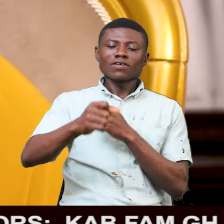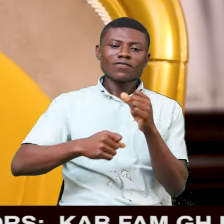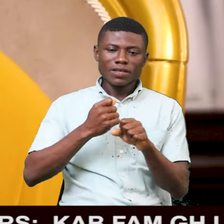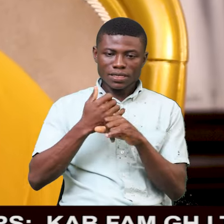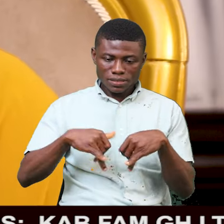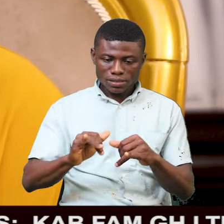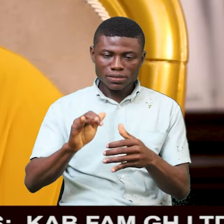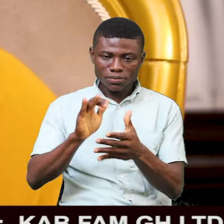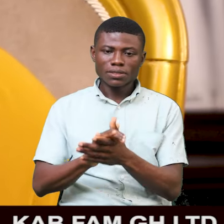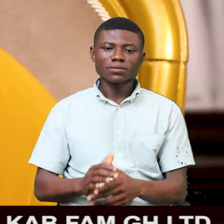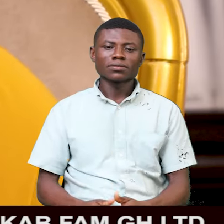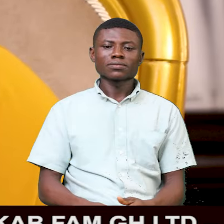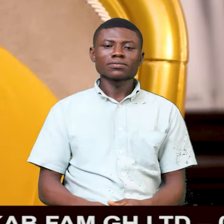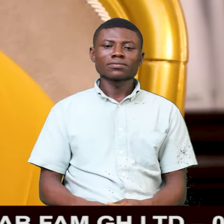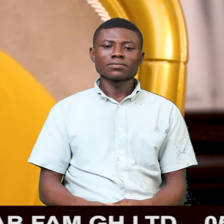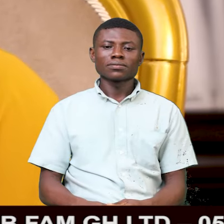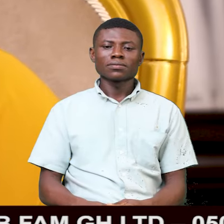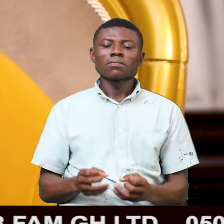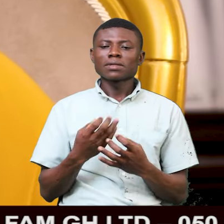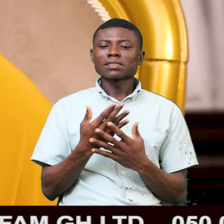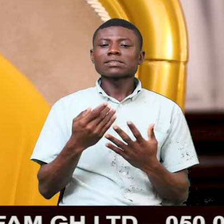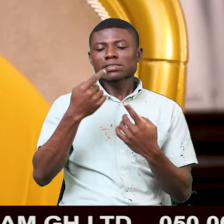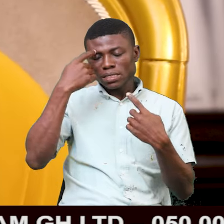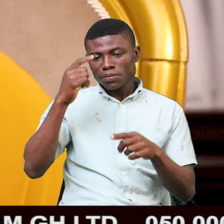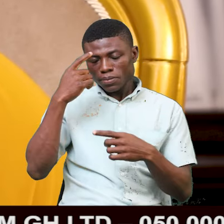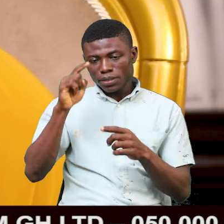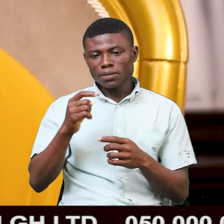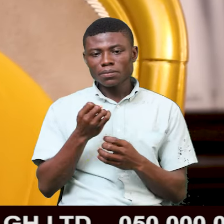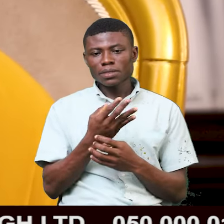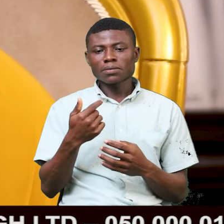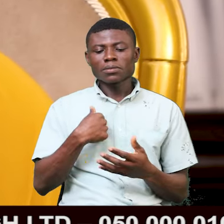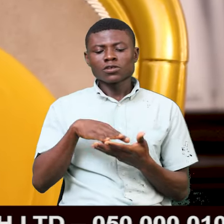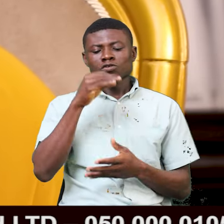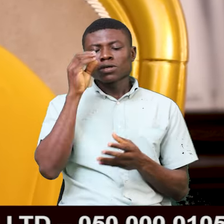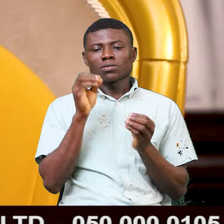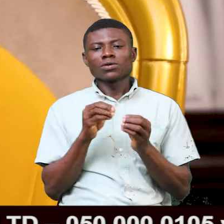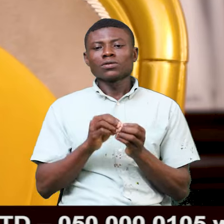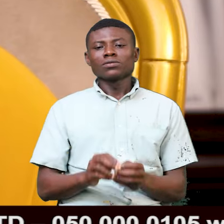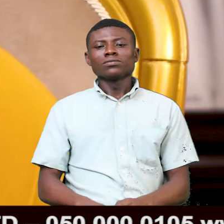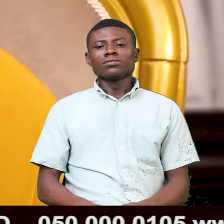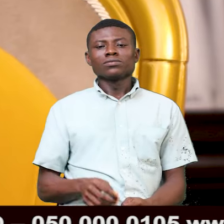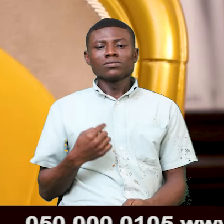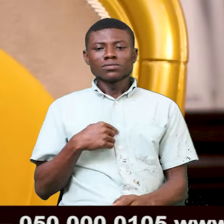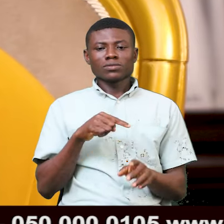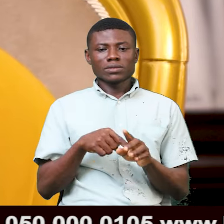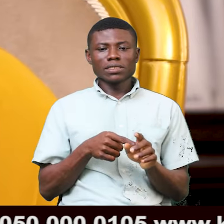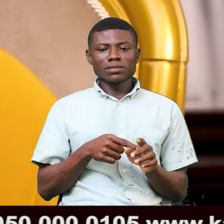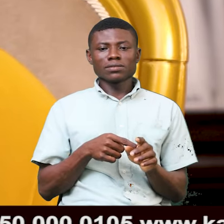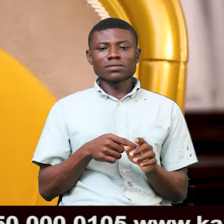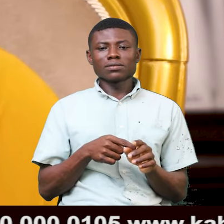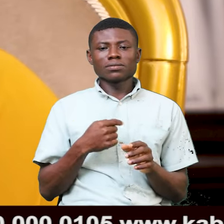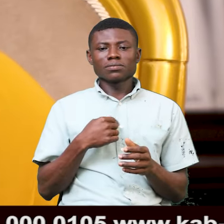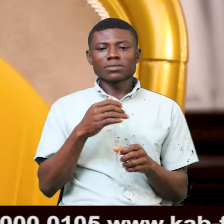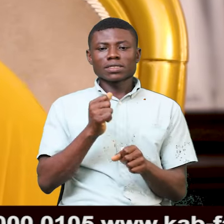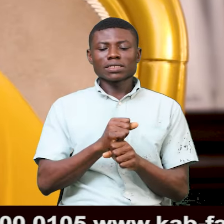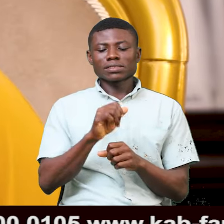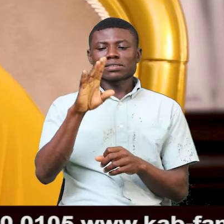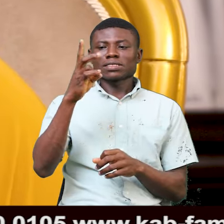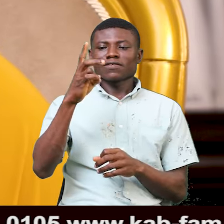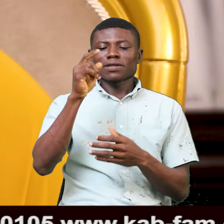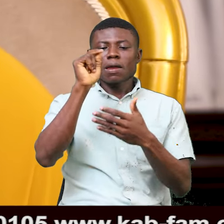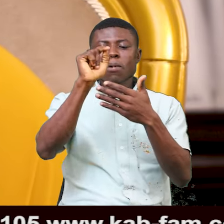counting. Hey, and yeah, my bebre, wahon mwa, members, yeah, started part one, no, minya